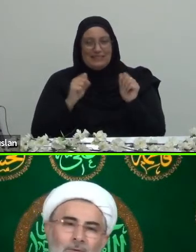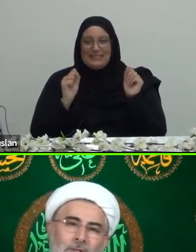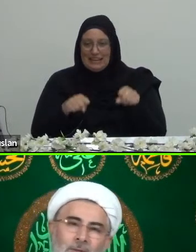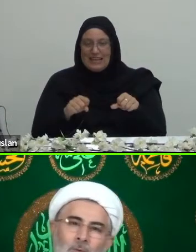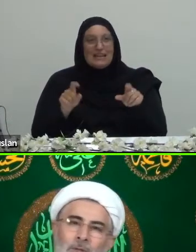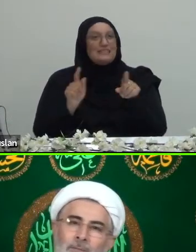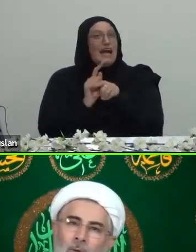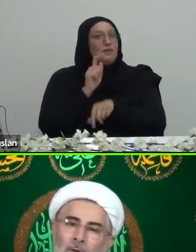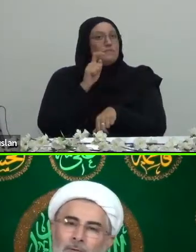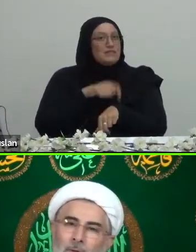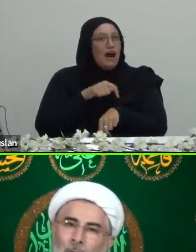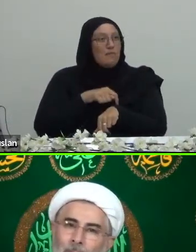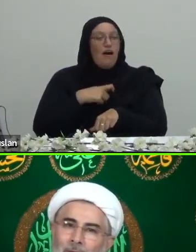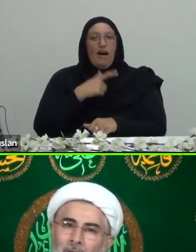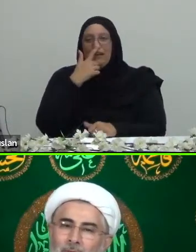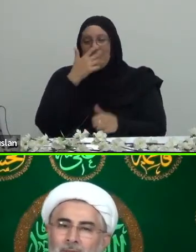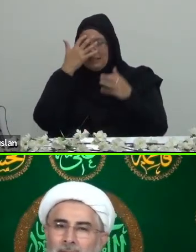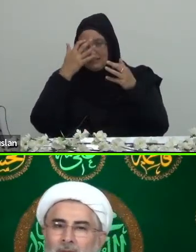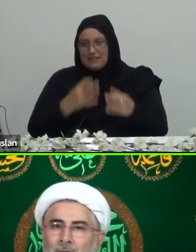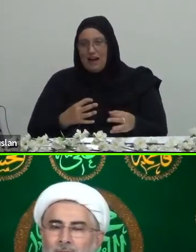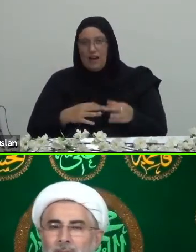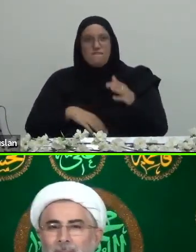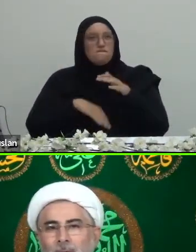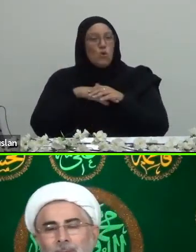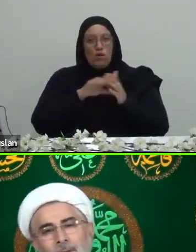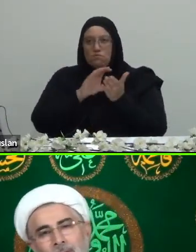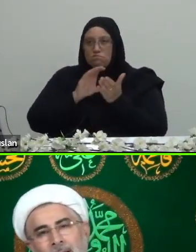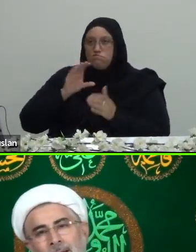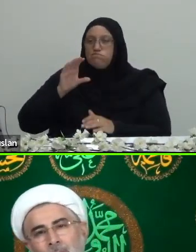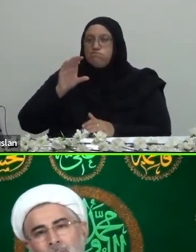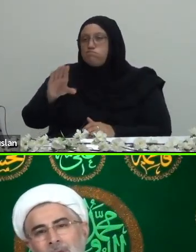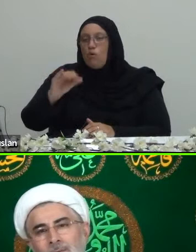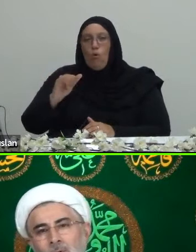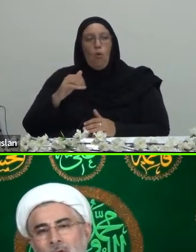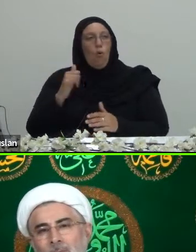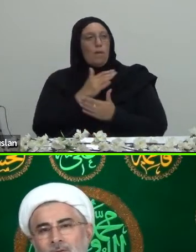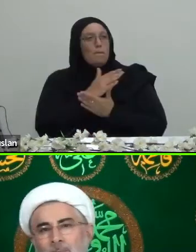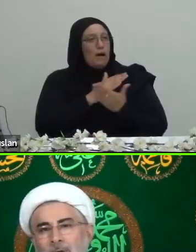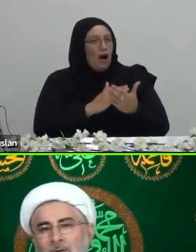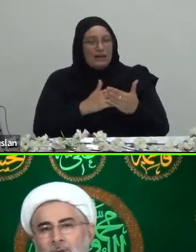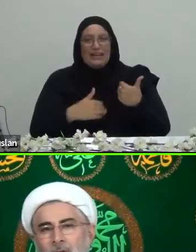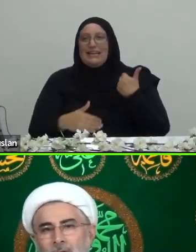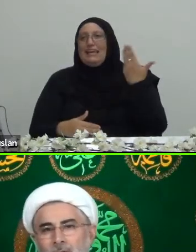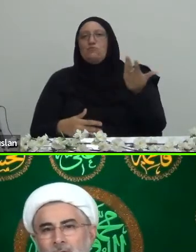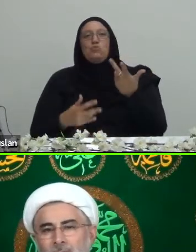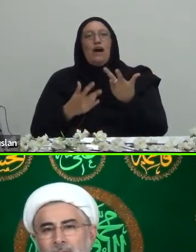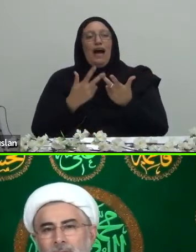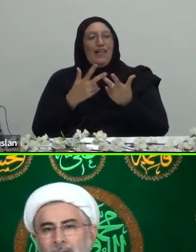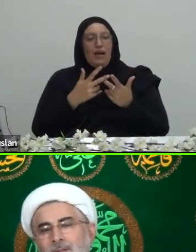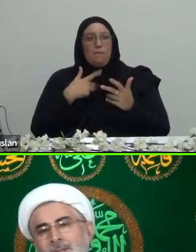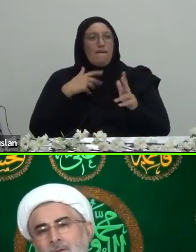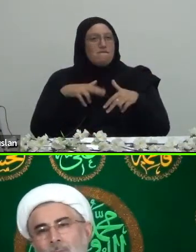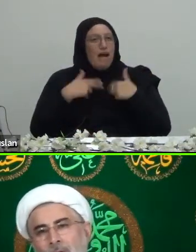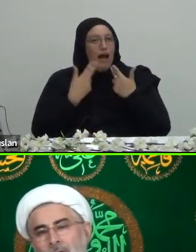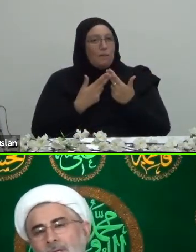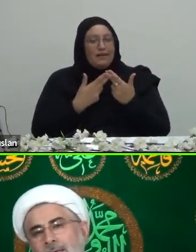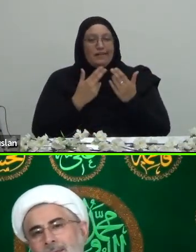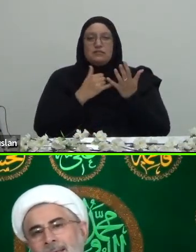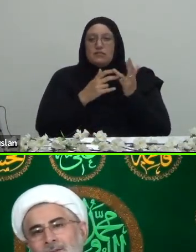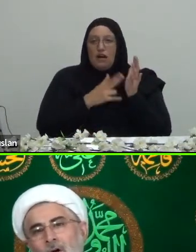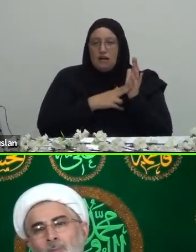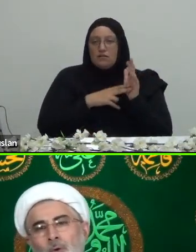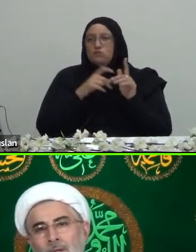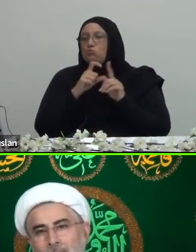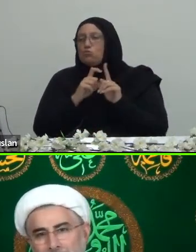the discretion to give all of it or part of it as I deem appropriate, to give to some of the beneficiaries of the inheritance that I may think